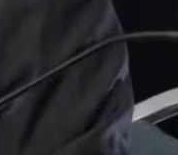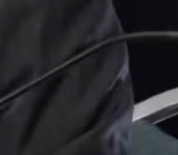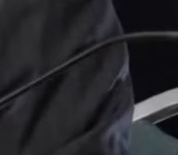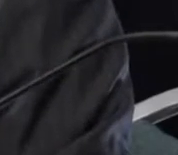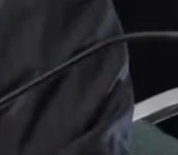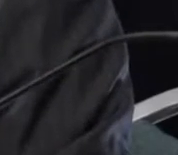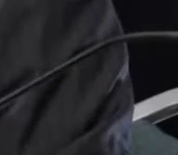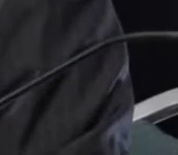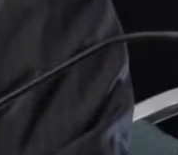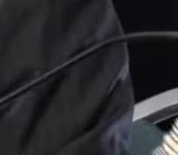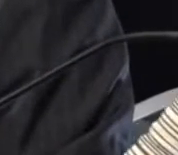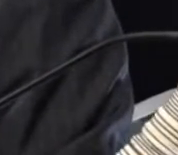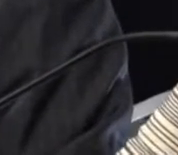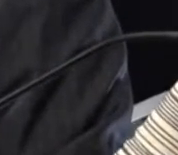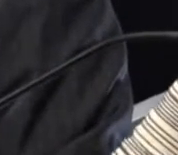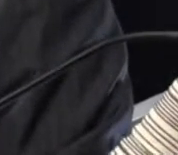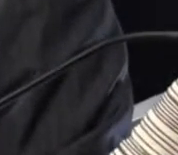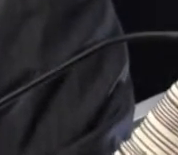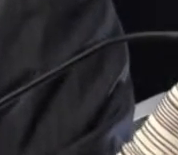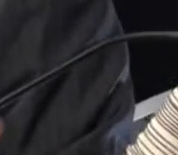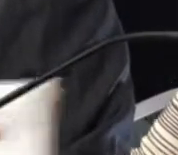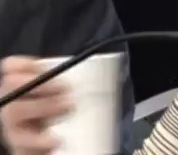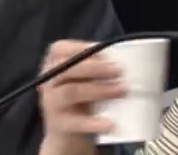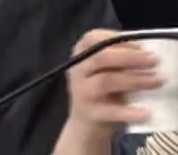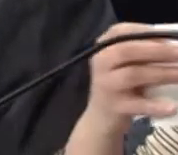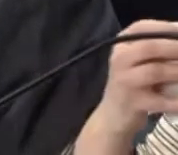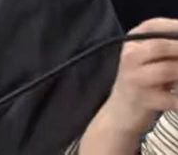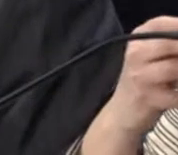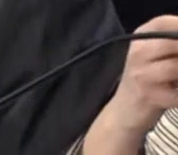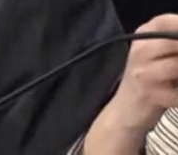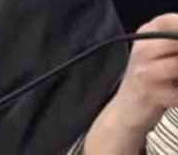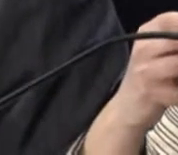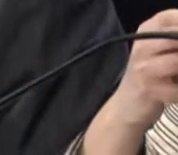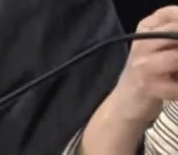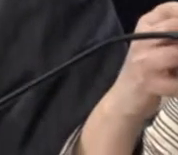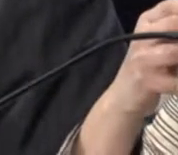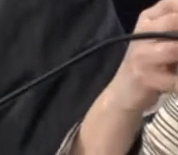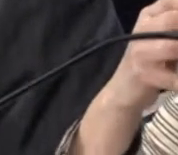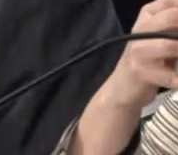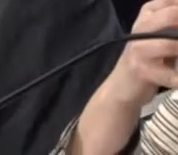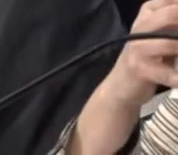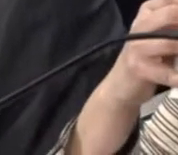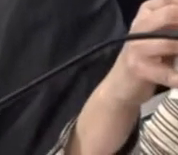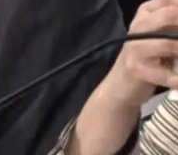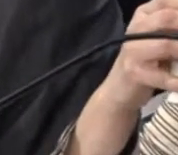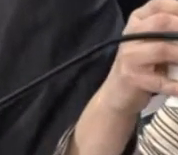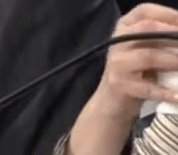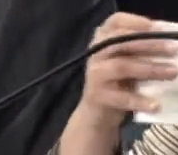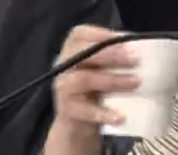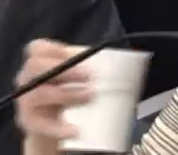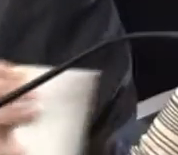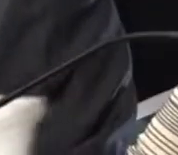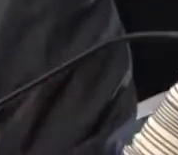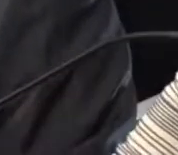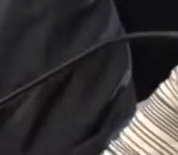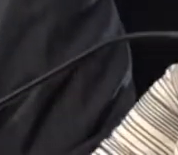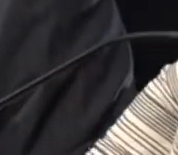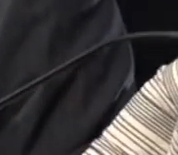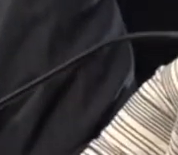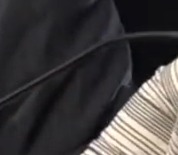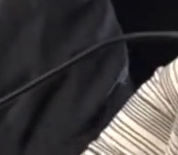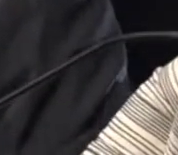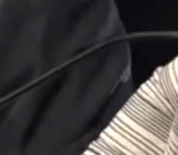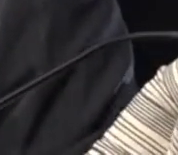and as they developed historically. Accordingly, I would like to recognize the presence of the following officials and thank them for making